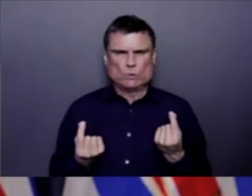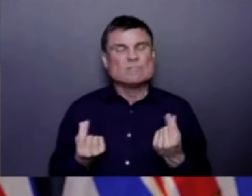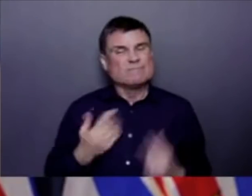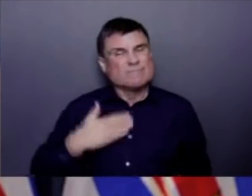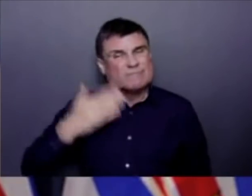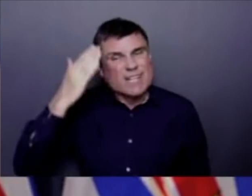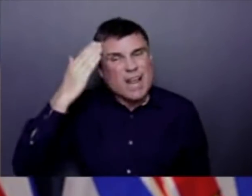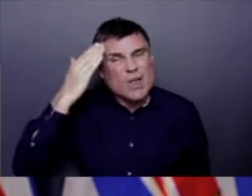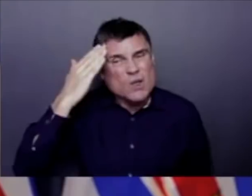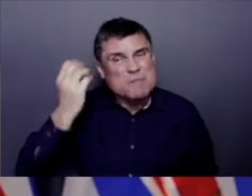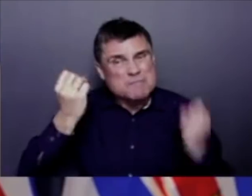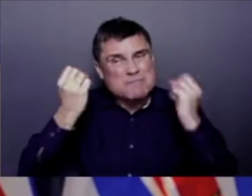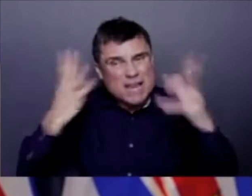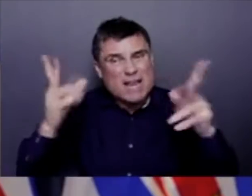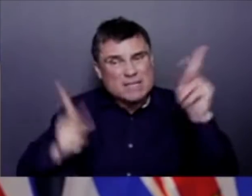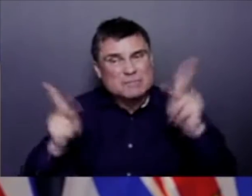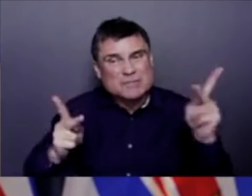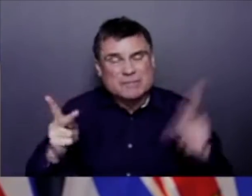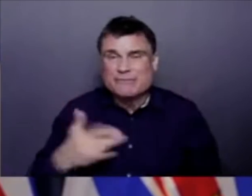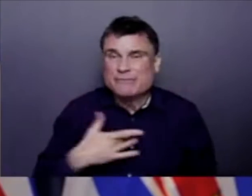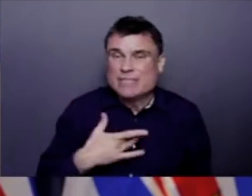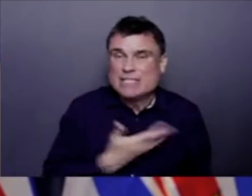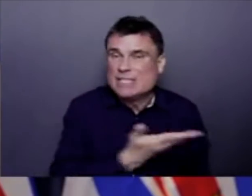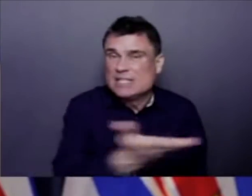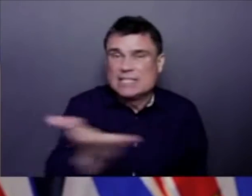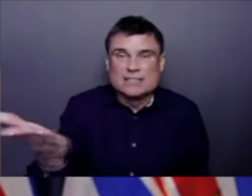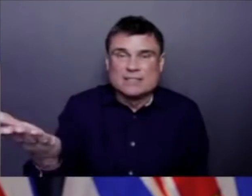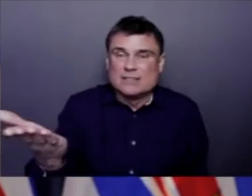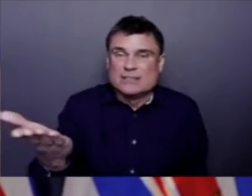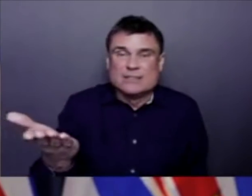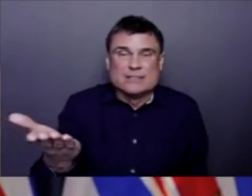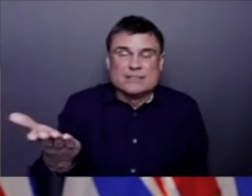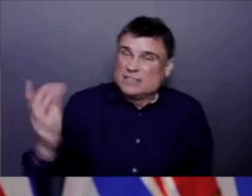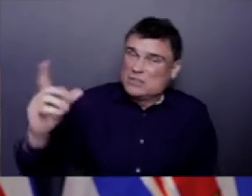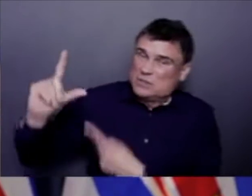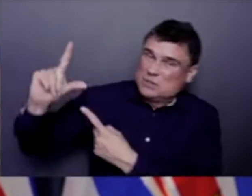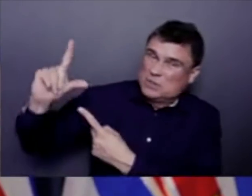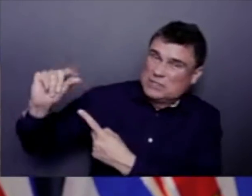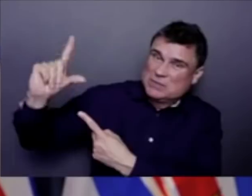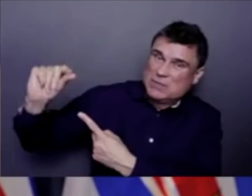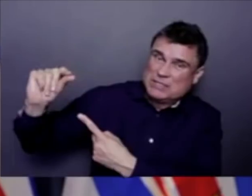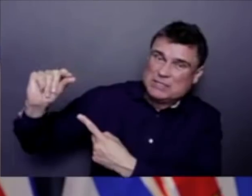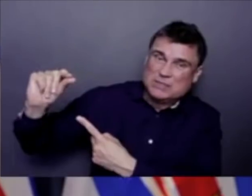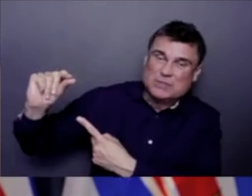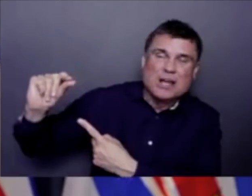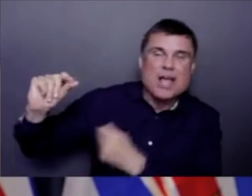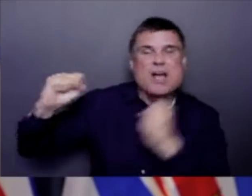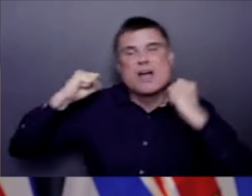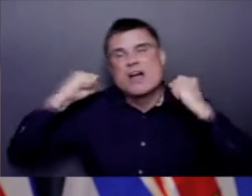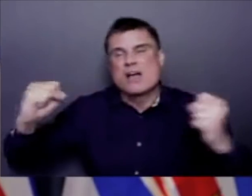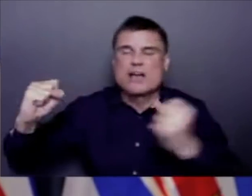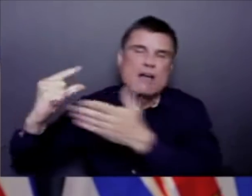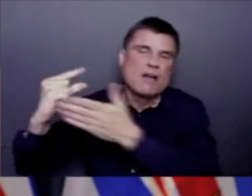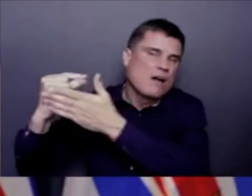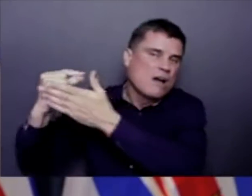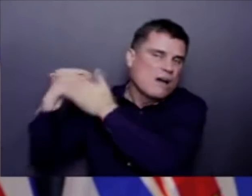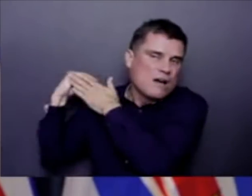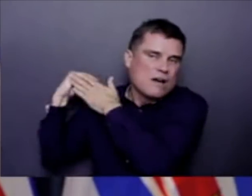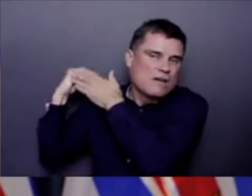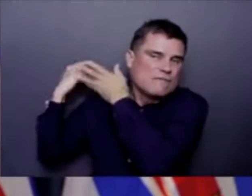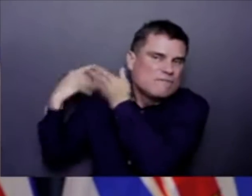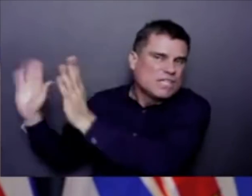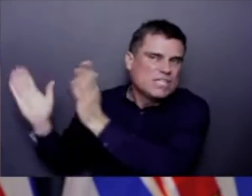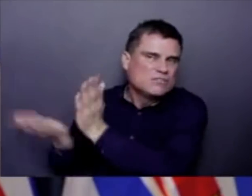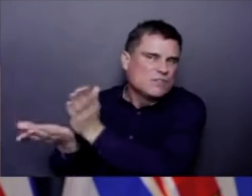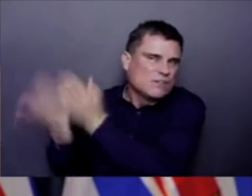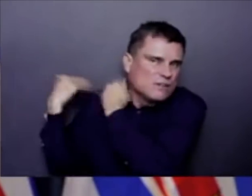being not soon enough. But when we do it, let's not leave